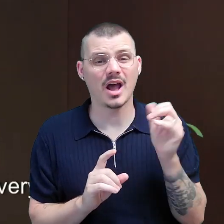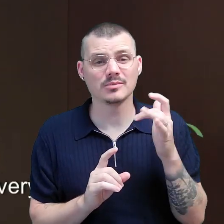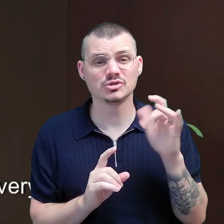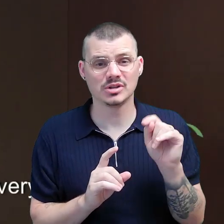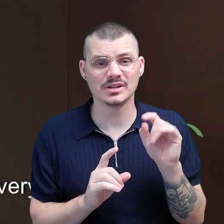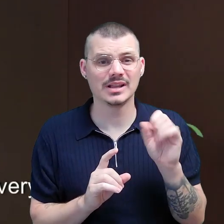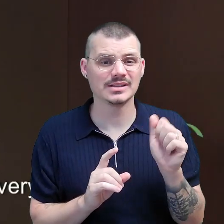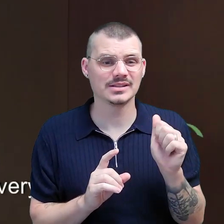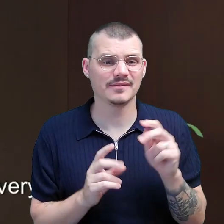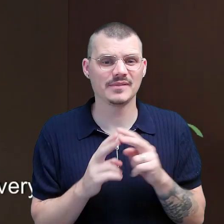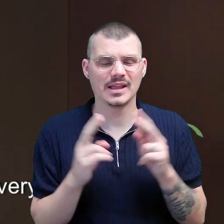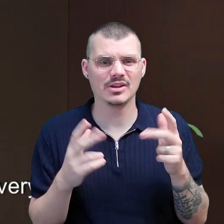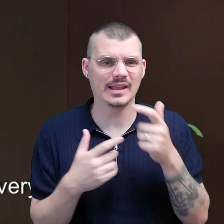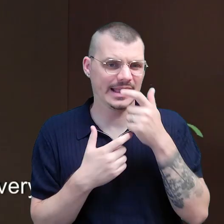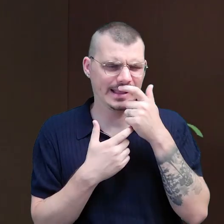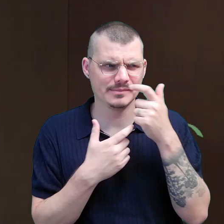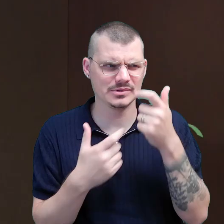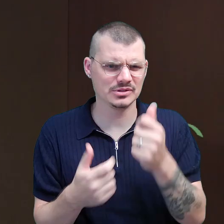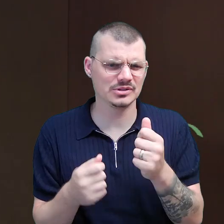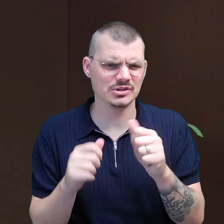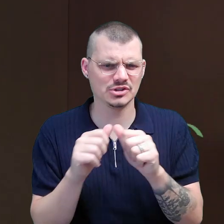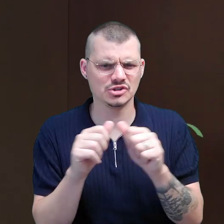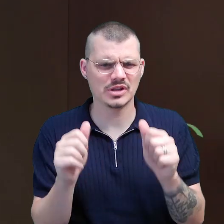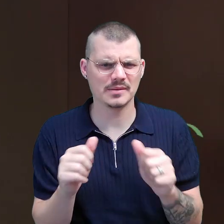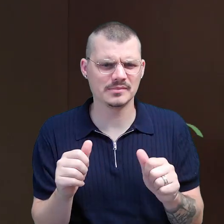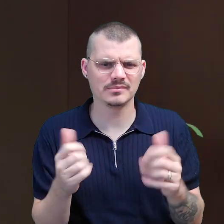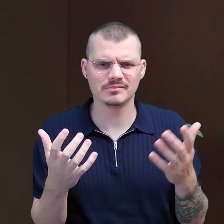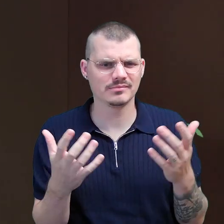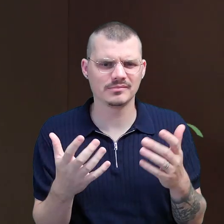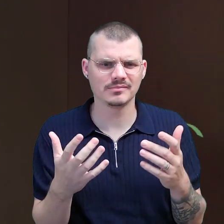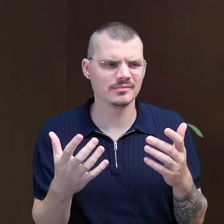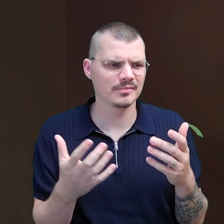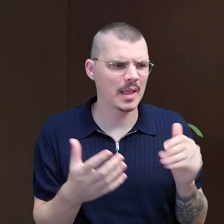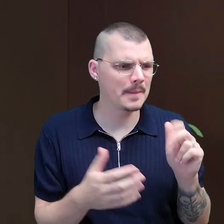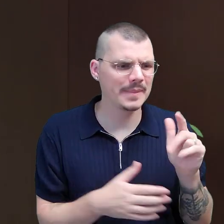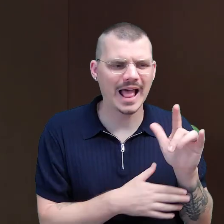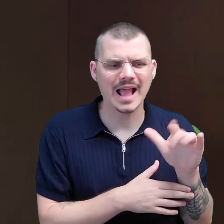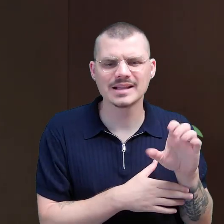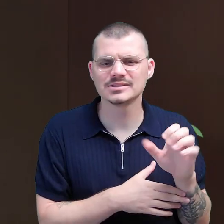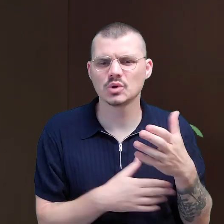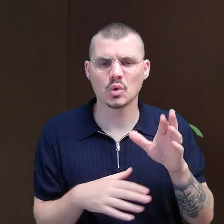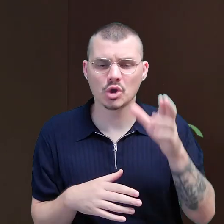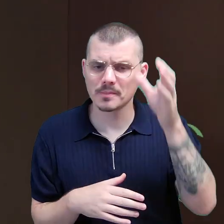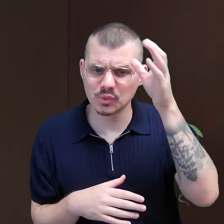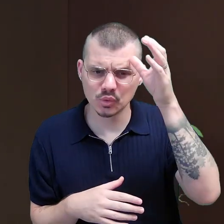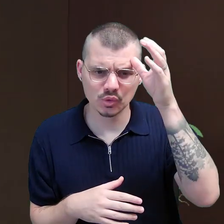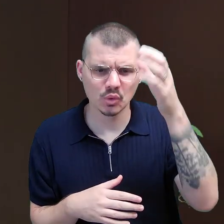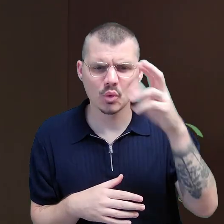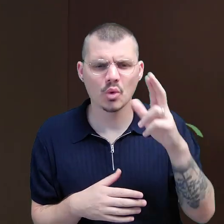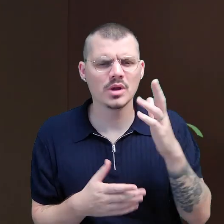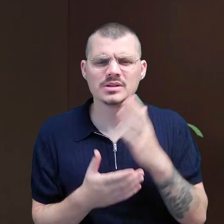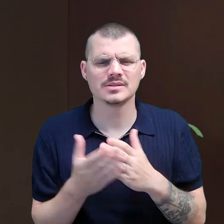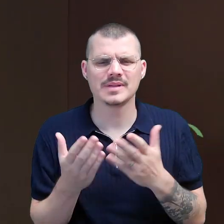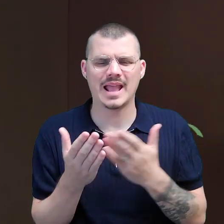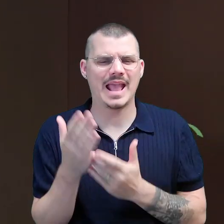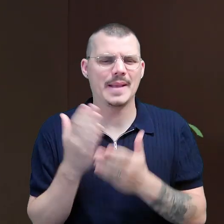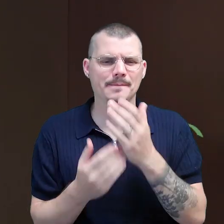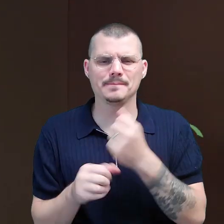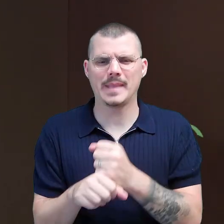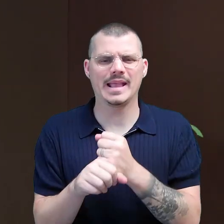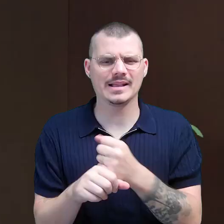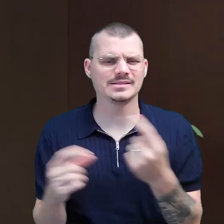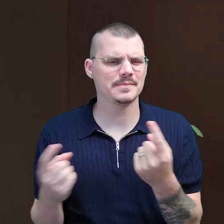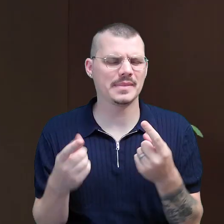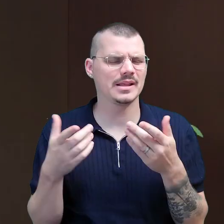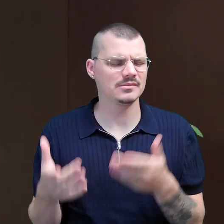the sex object is a very interestingly shaped traditional appliance or a computer or some